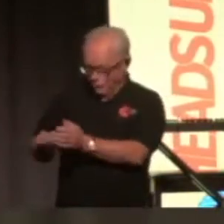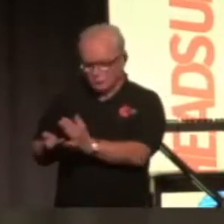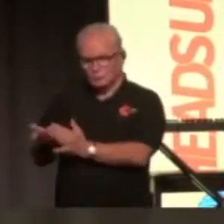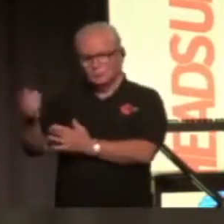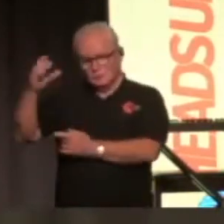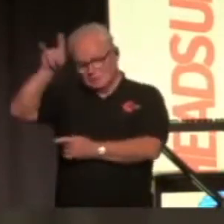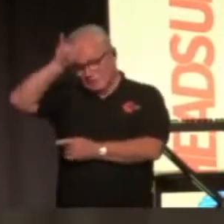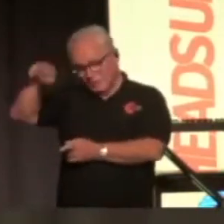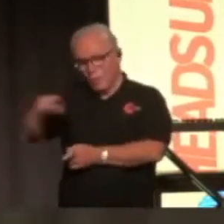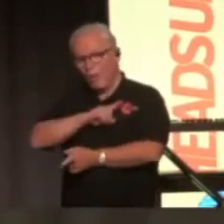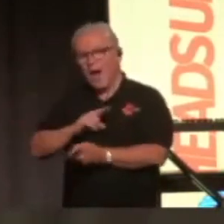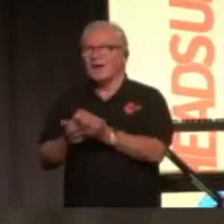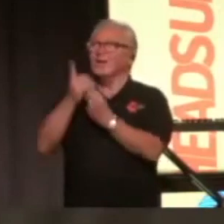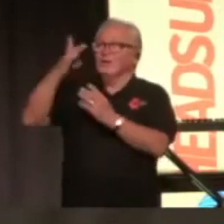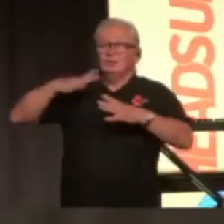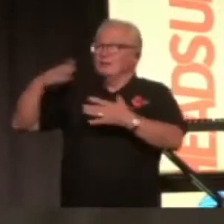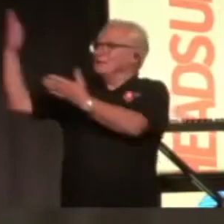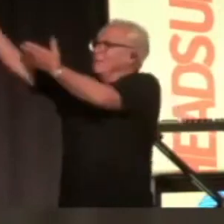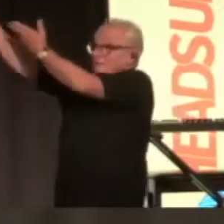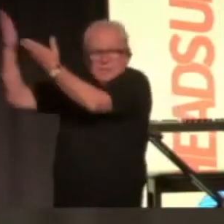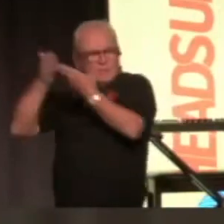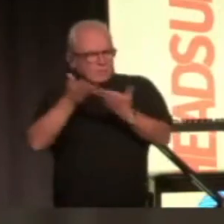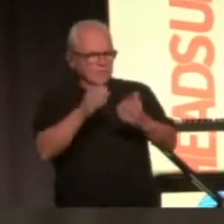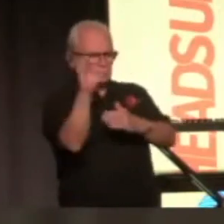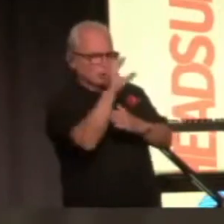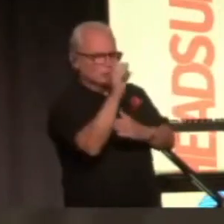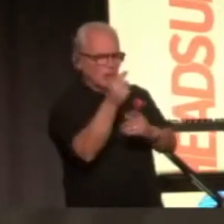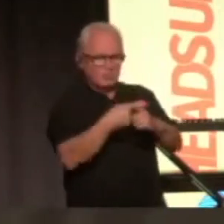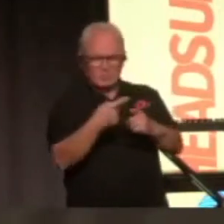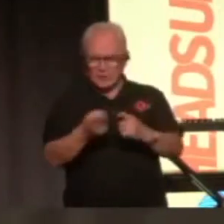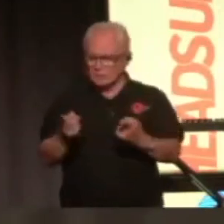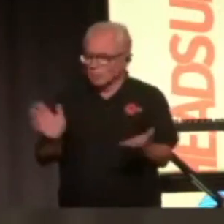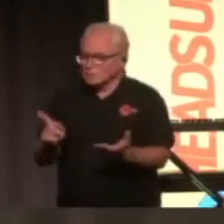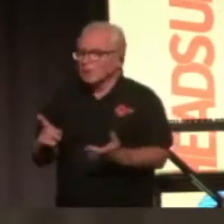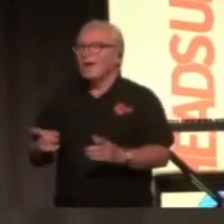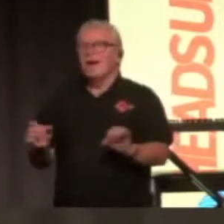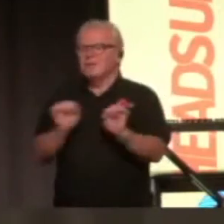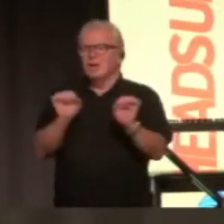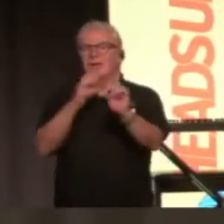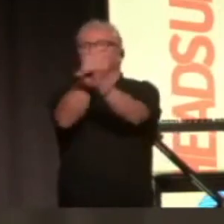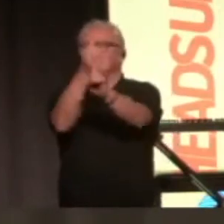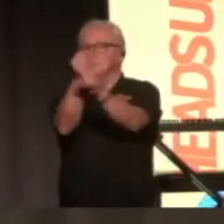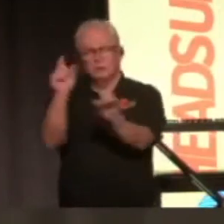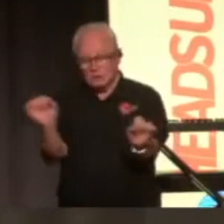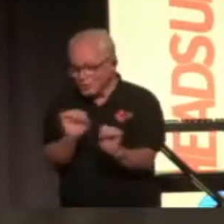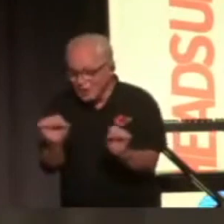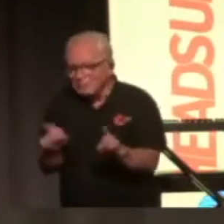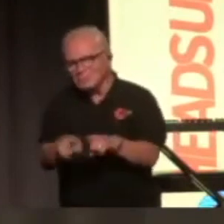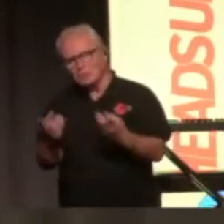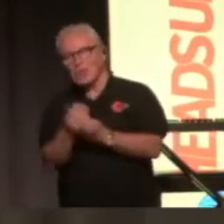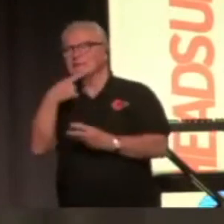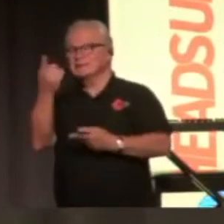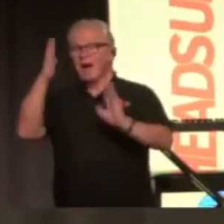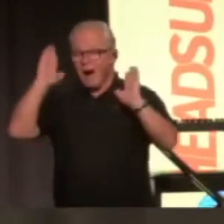Because God has given this church things that we are yet to possess. And God says, in order